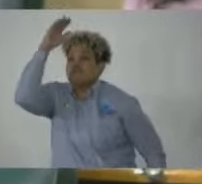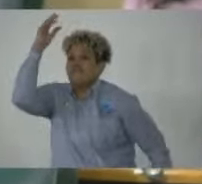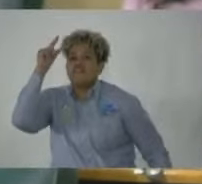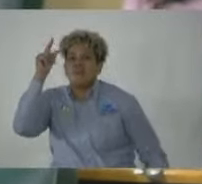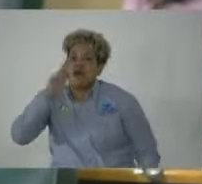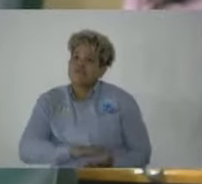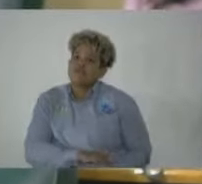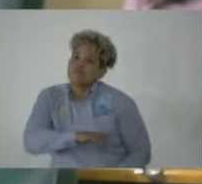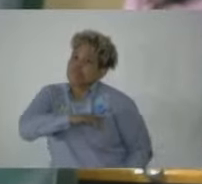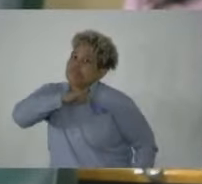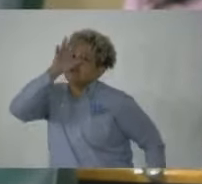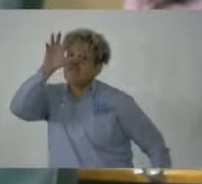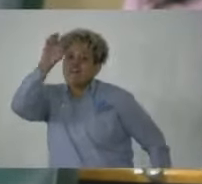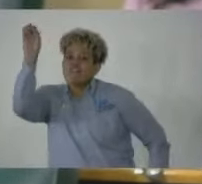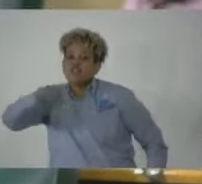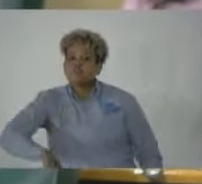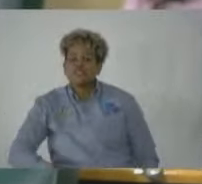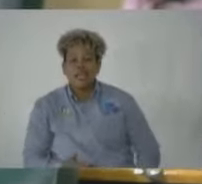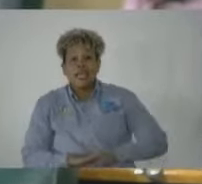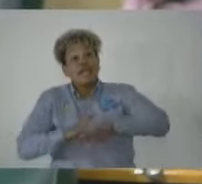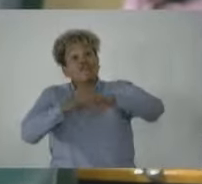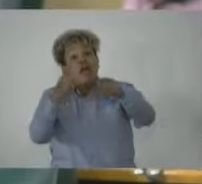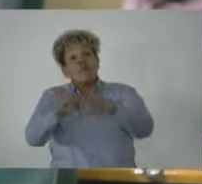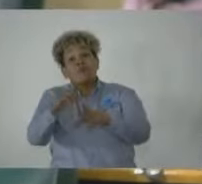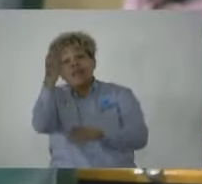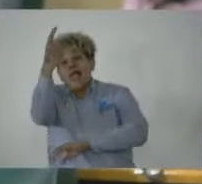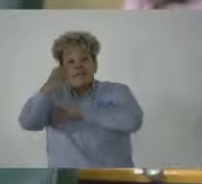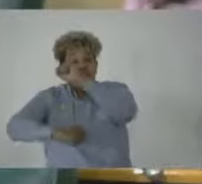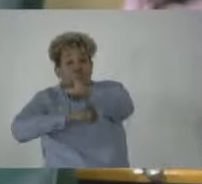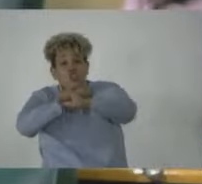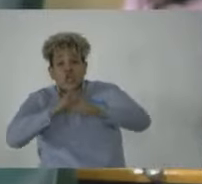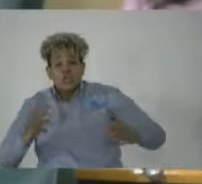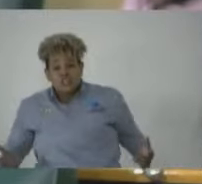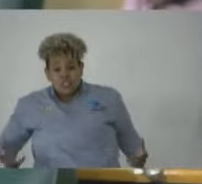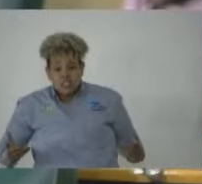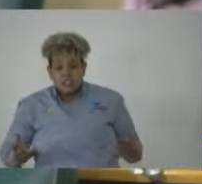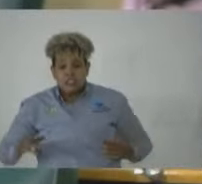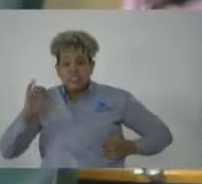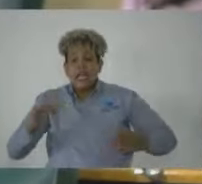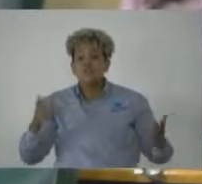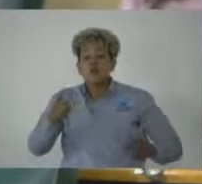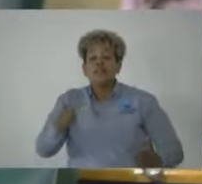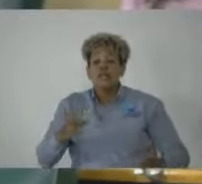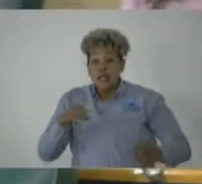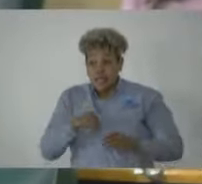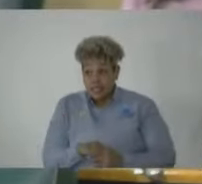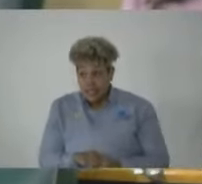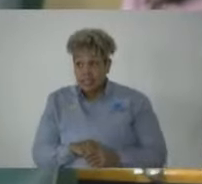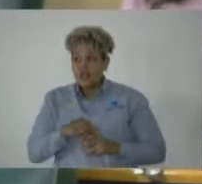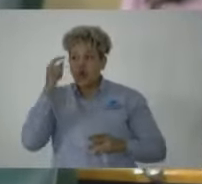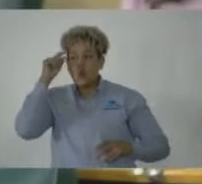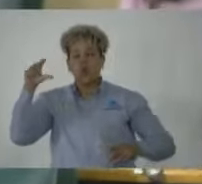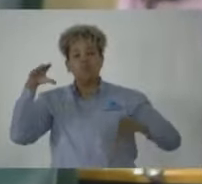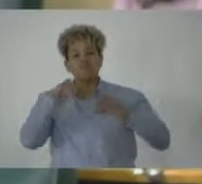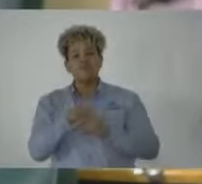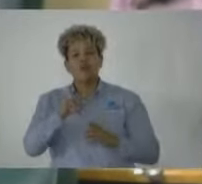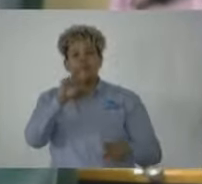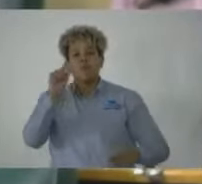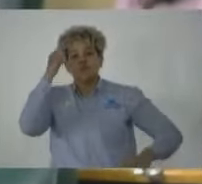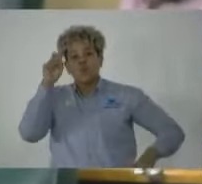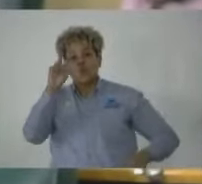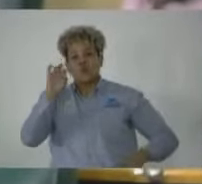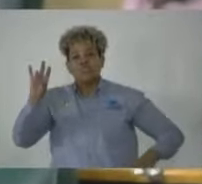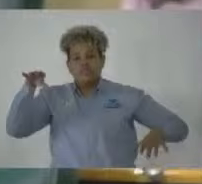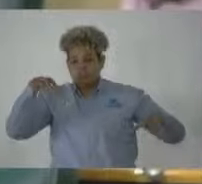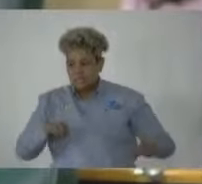increasing is 500% in 11 years. That is what they stepped into. And they